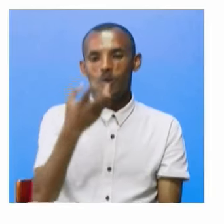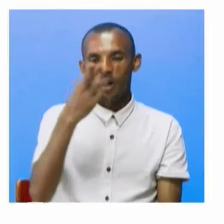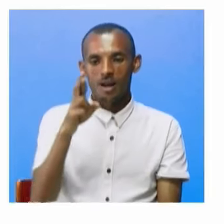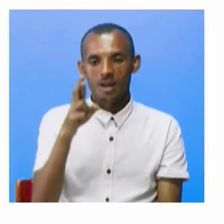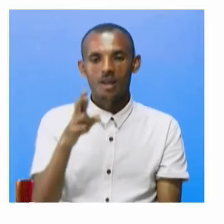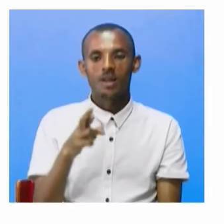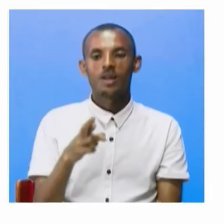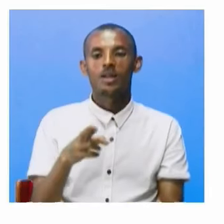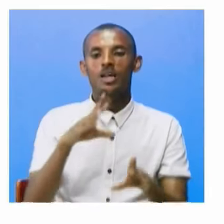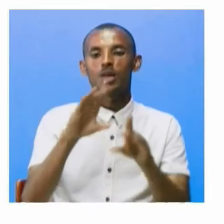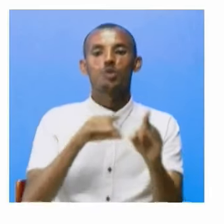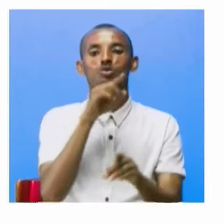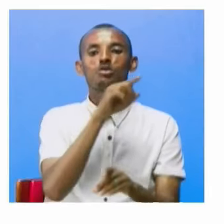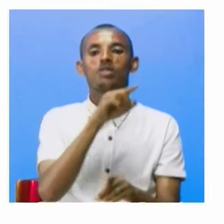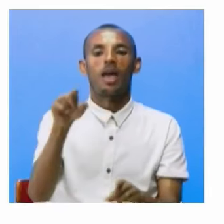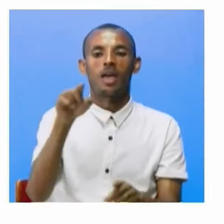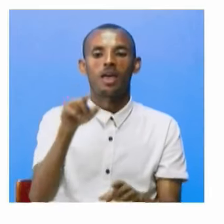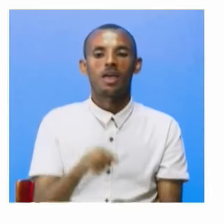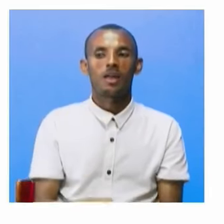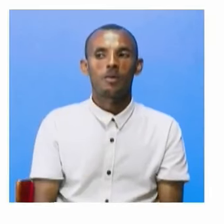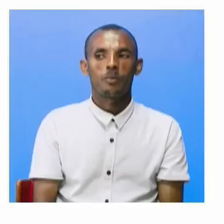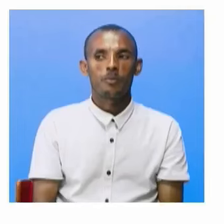or do they,